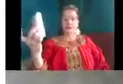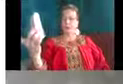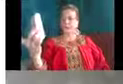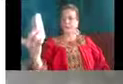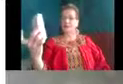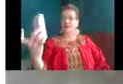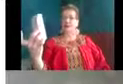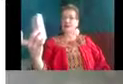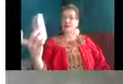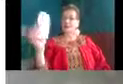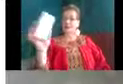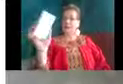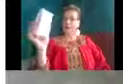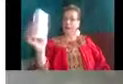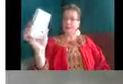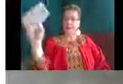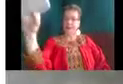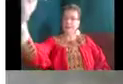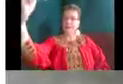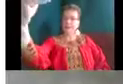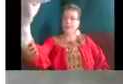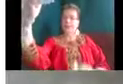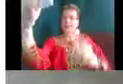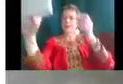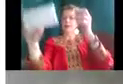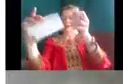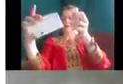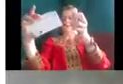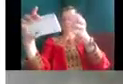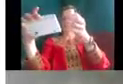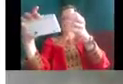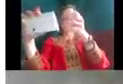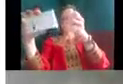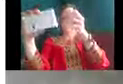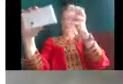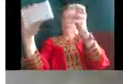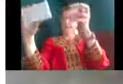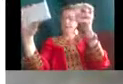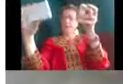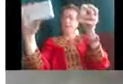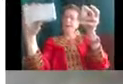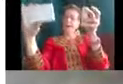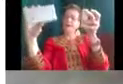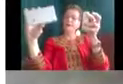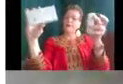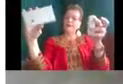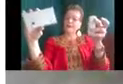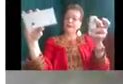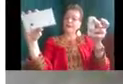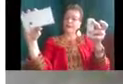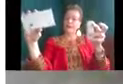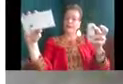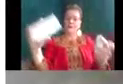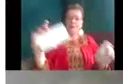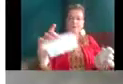like in the basement doing laundry they have this they have it on a shelf the patient presses the button and the caregiver knows